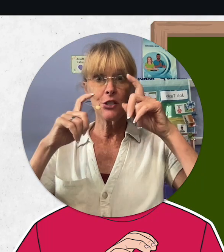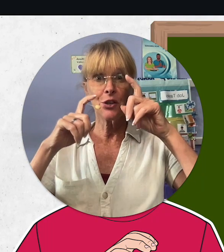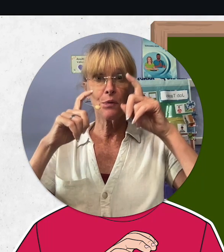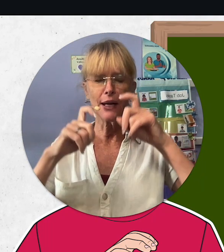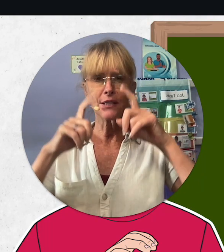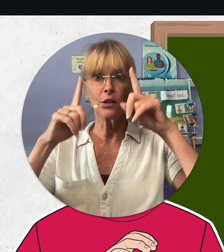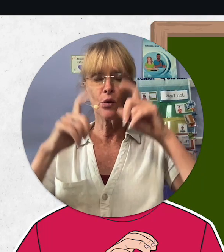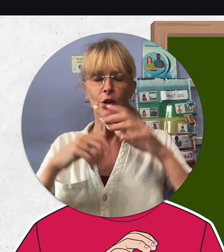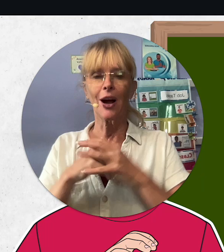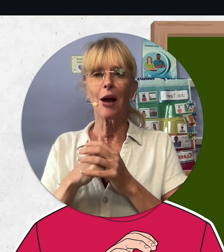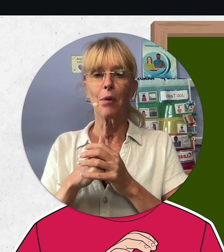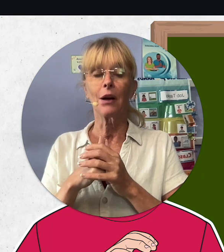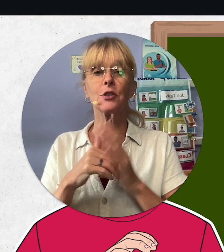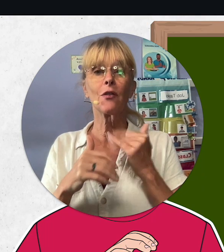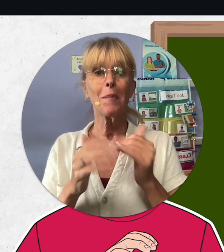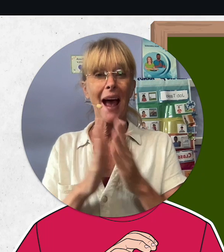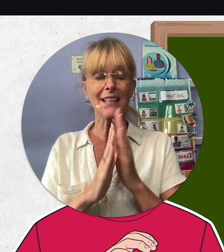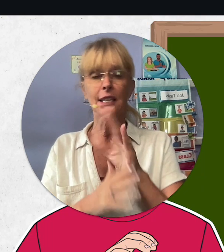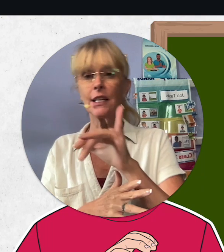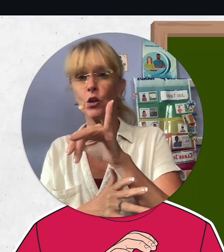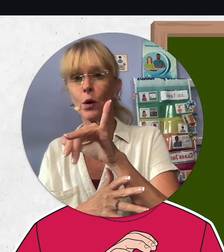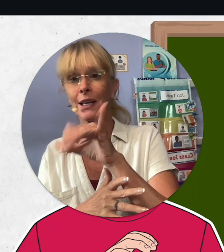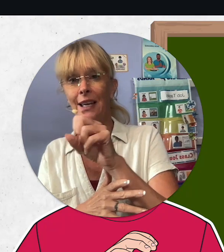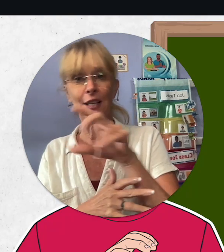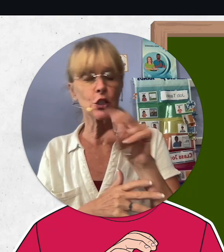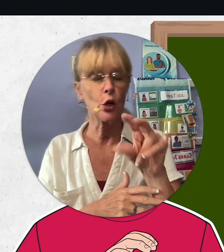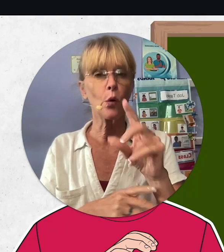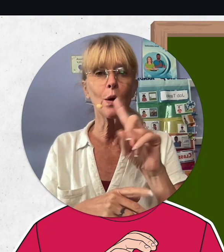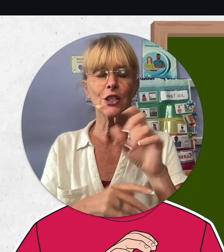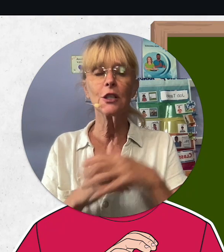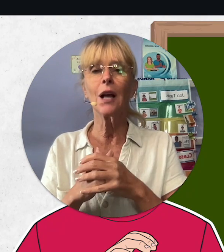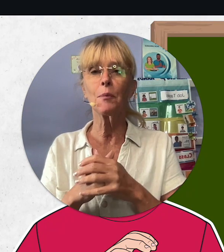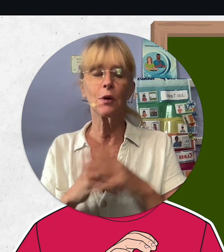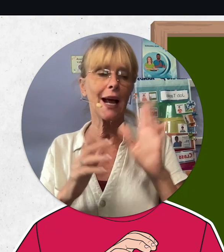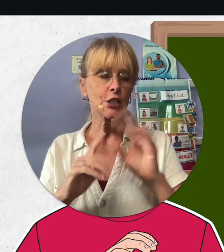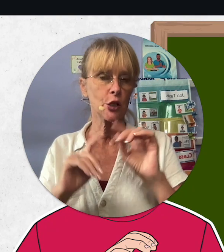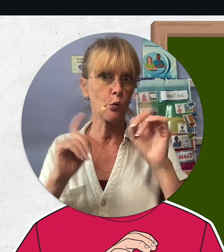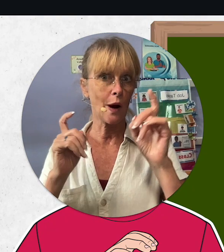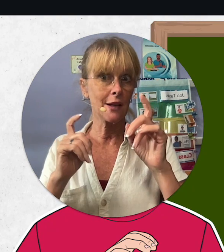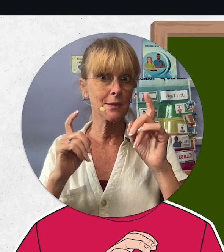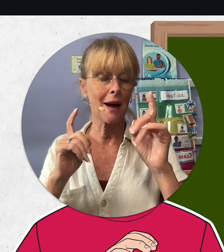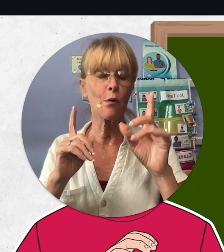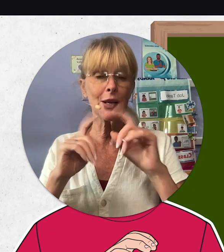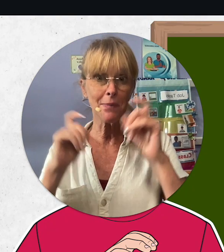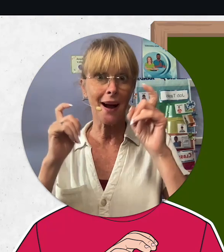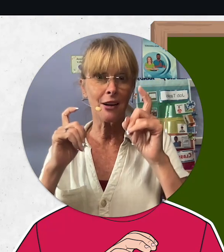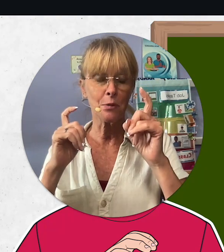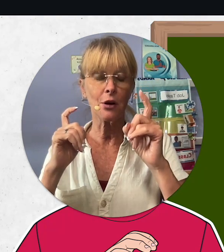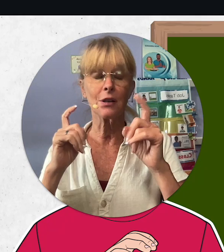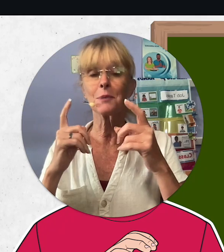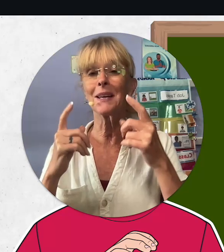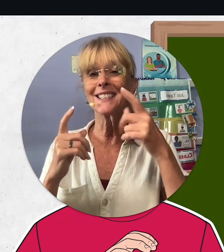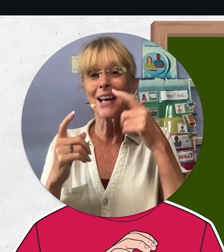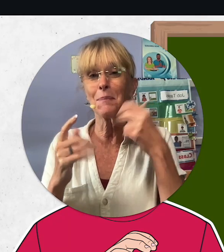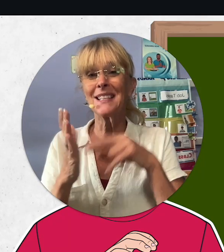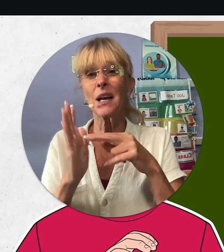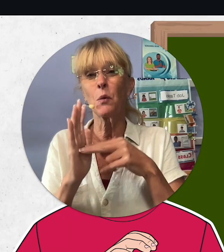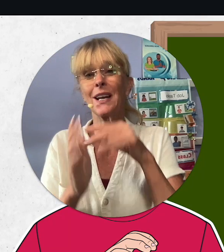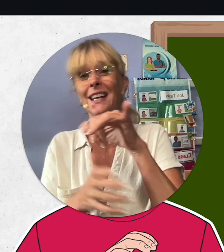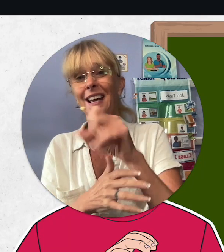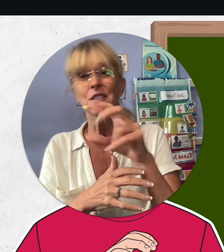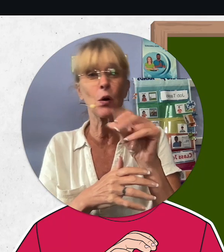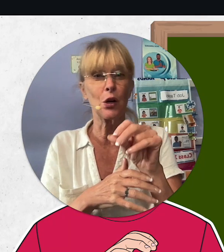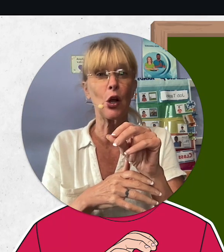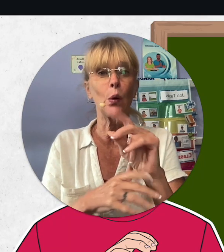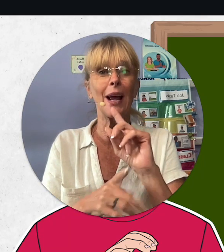different ways you can raise and lower your eyebrows. So if I'm asking you a yes/no question, I'm going to actually raise my eyebrows because that means I